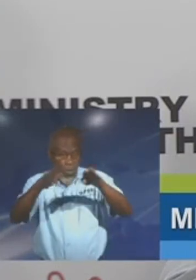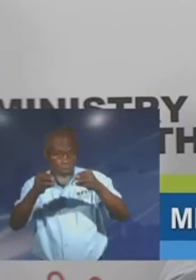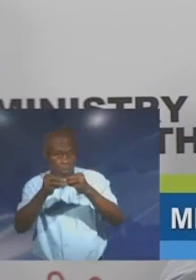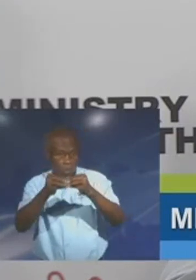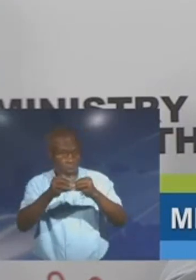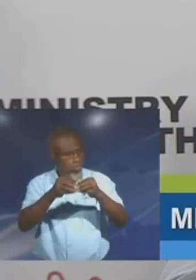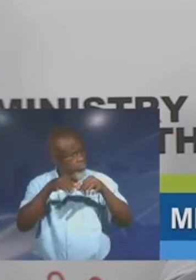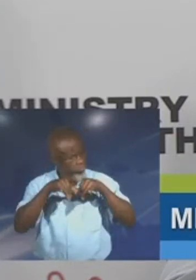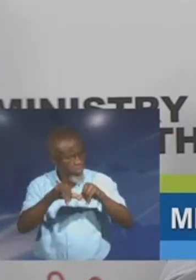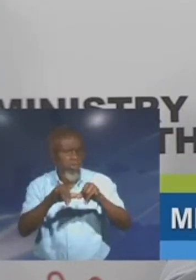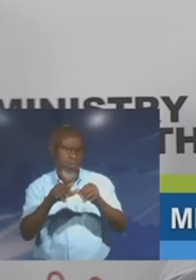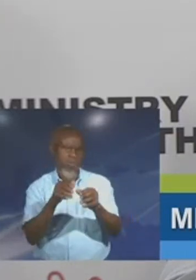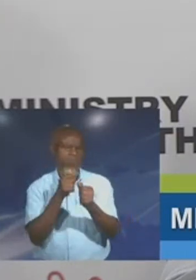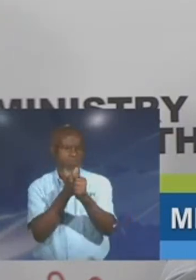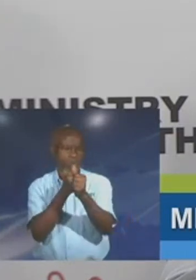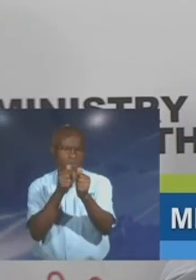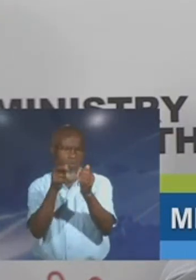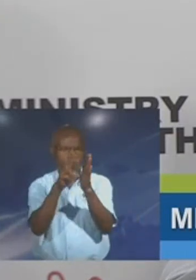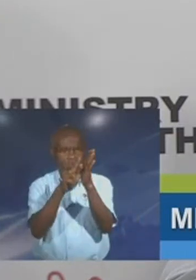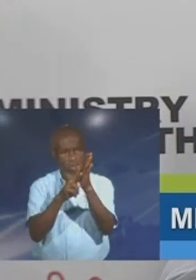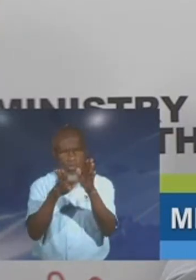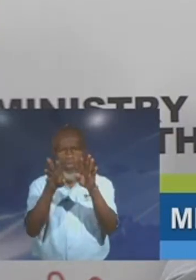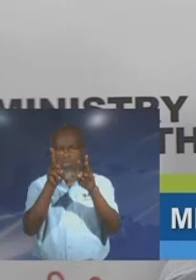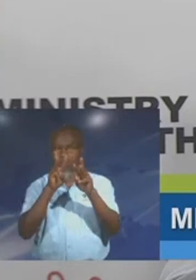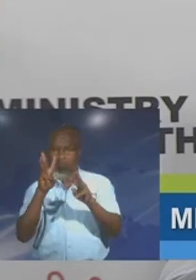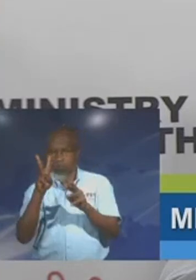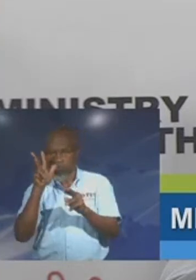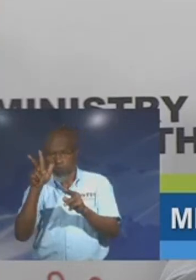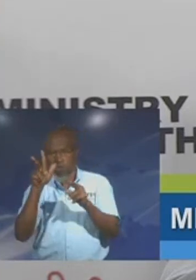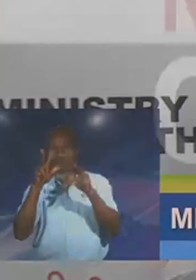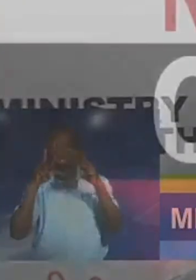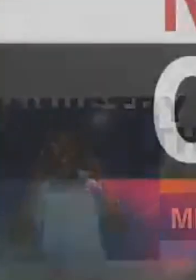3 W's. Goodbye for now, and enjoy the rest of the day.